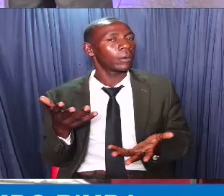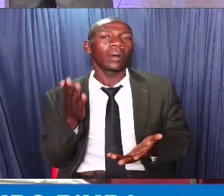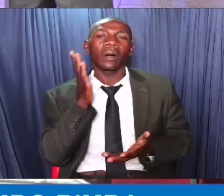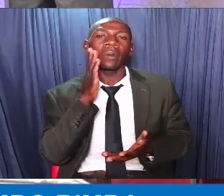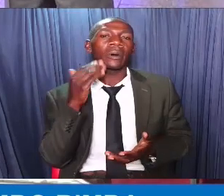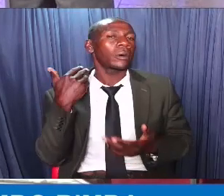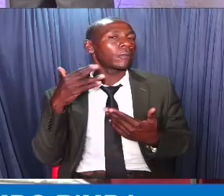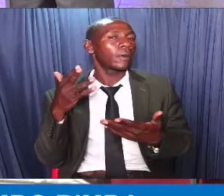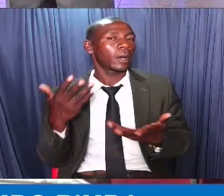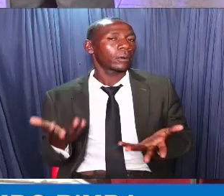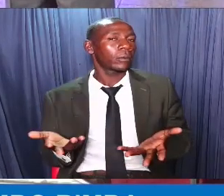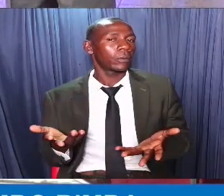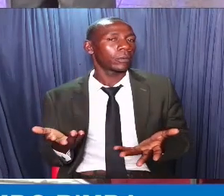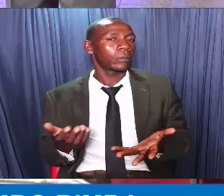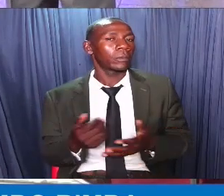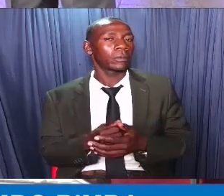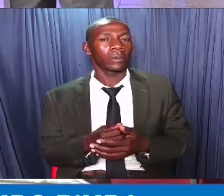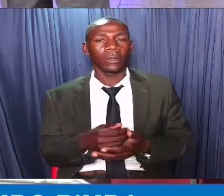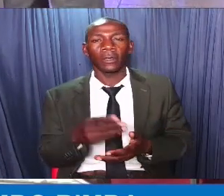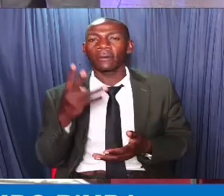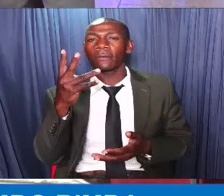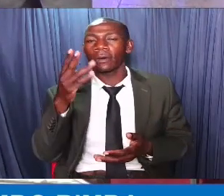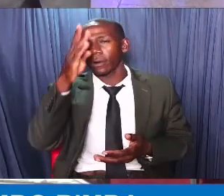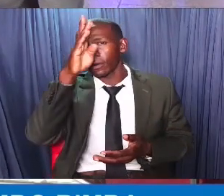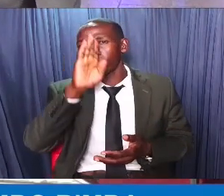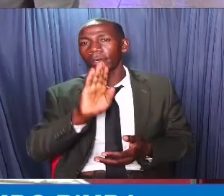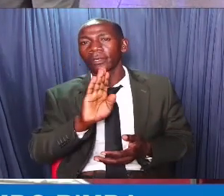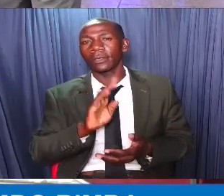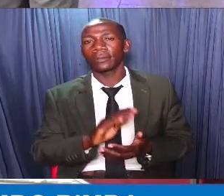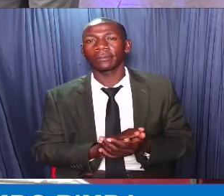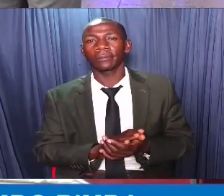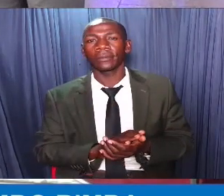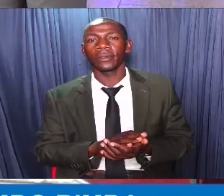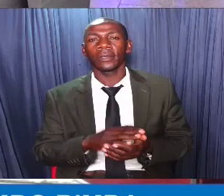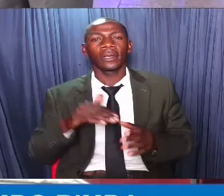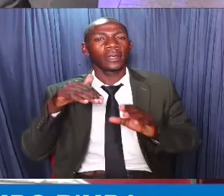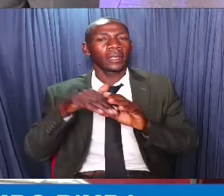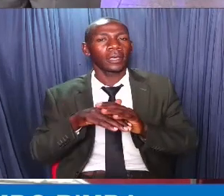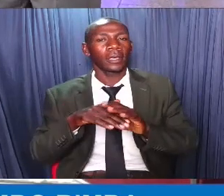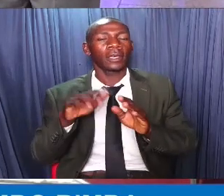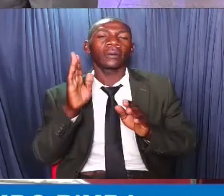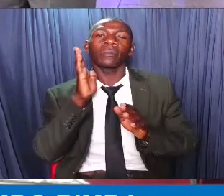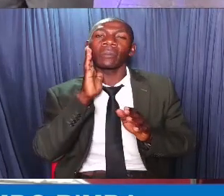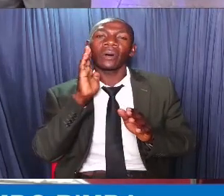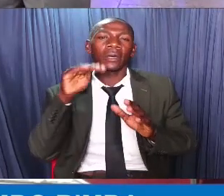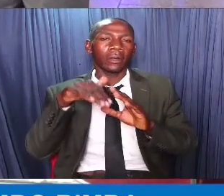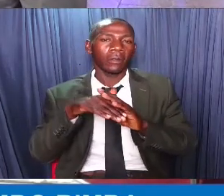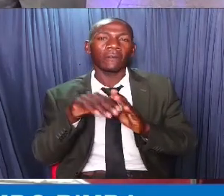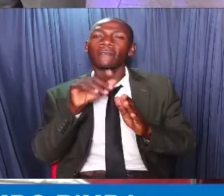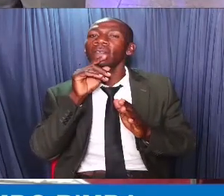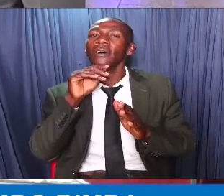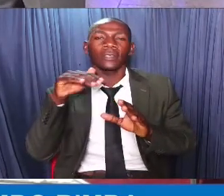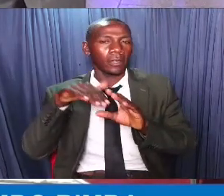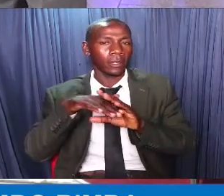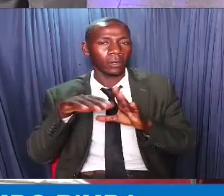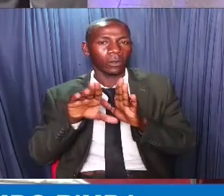father. Mama usimuone kitu. That you disrespect your mother. Mungu wa nne. The fourth God. Baba mkwe au mama mkwe. The father-in-law and the mother-in-law.